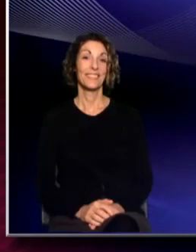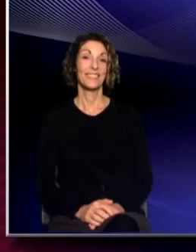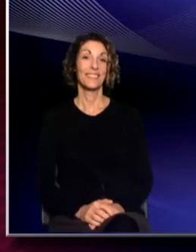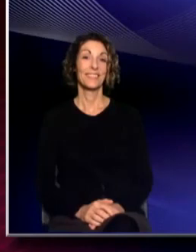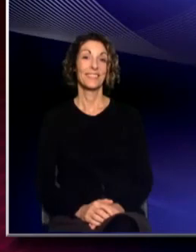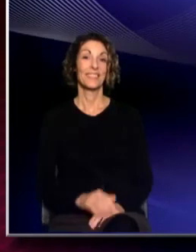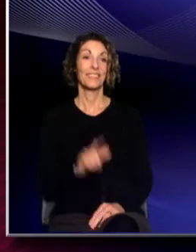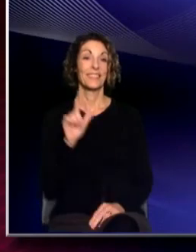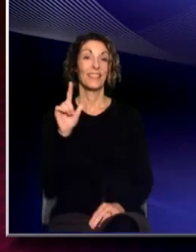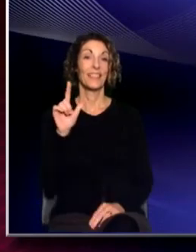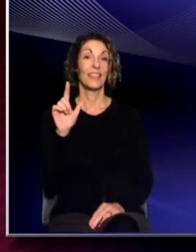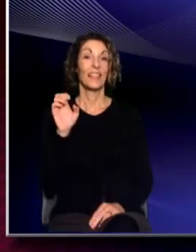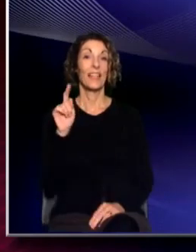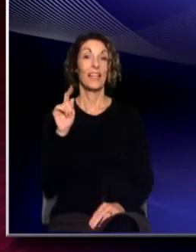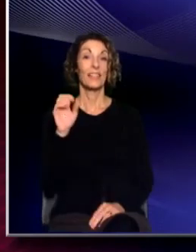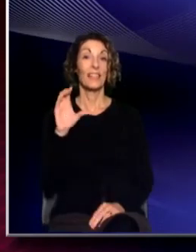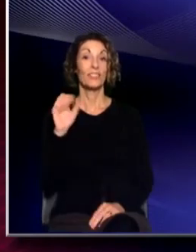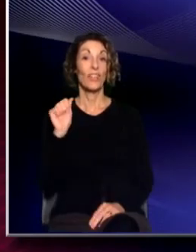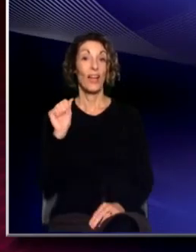Letitia?